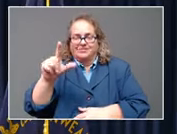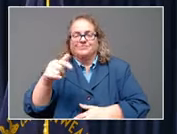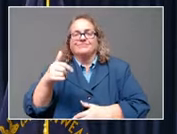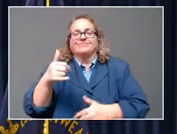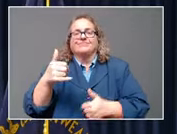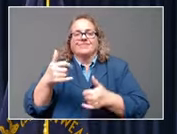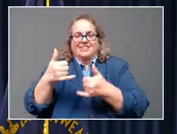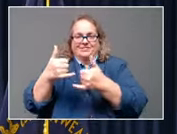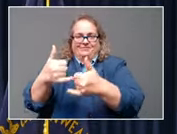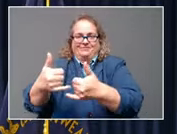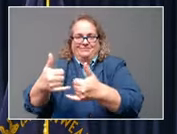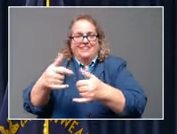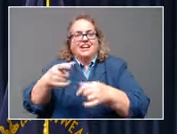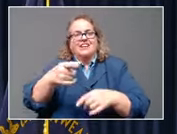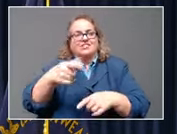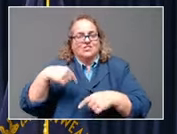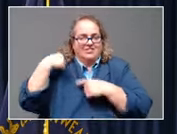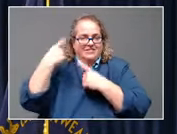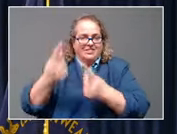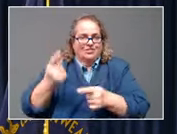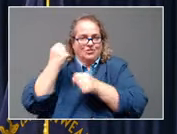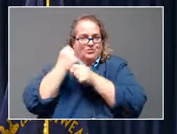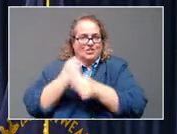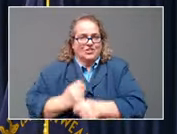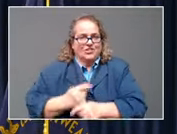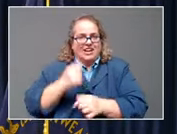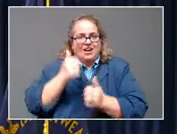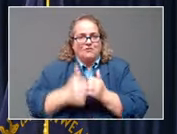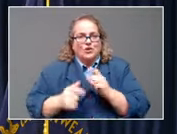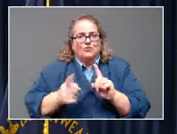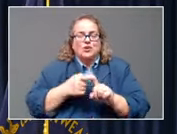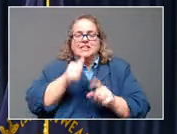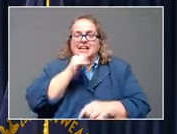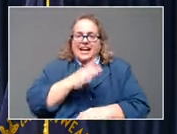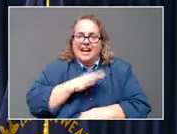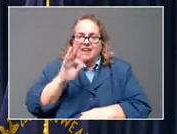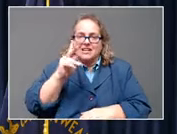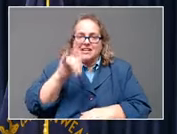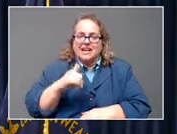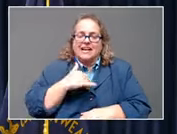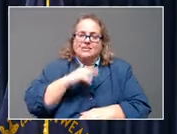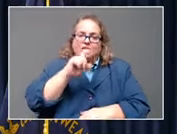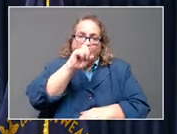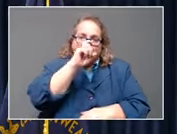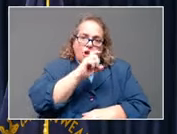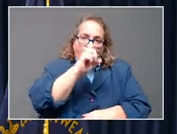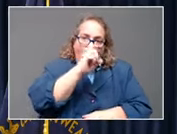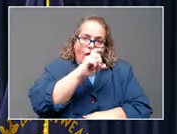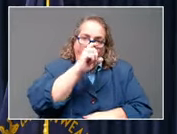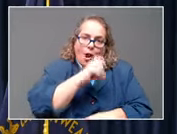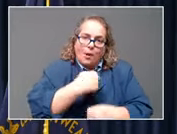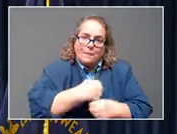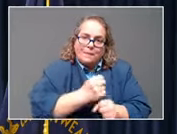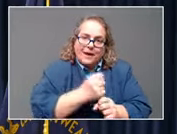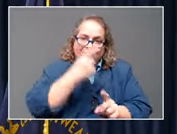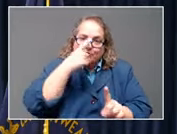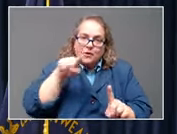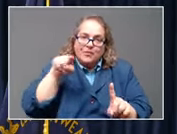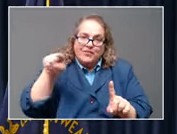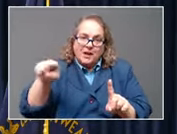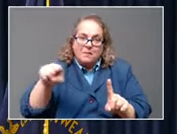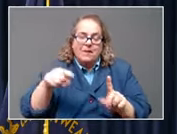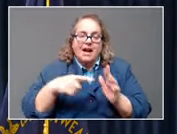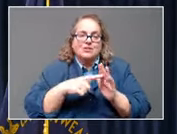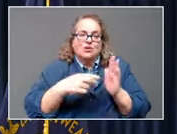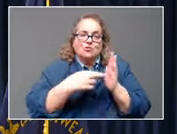single First Lady of Kentucky has a doll made for them with a representative of the dress worn